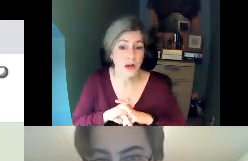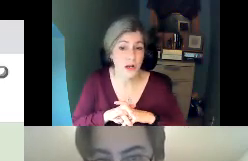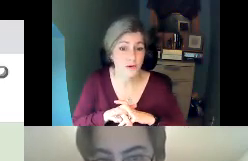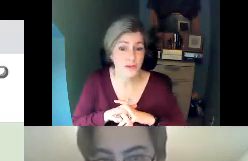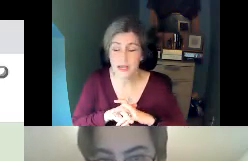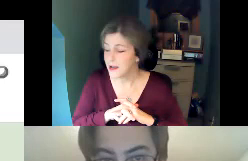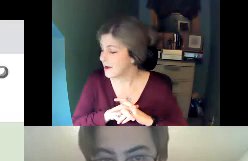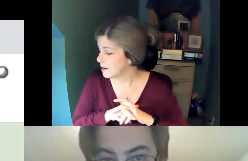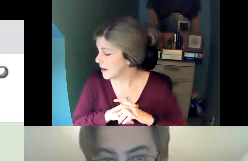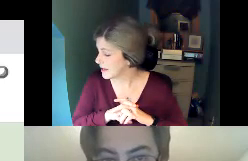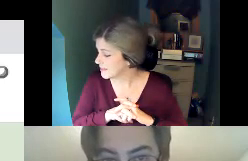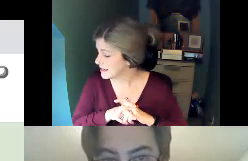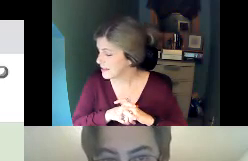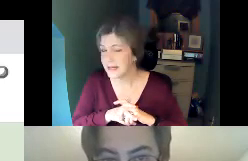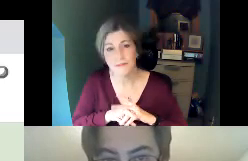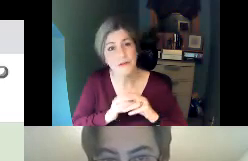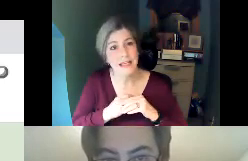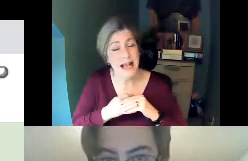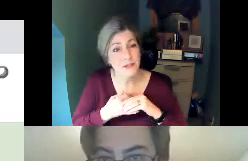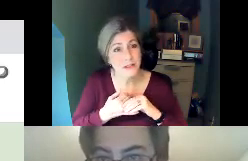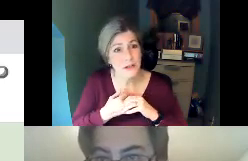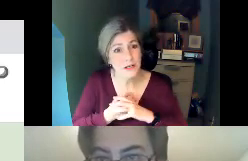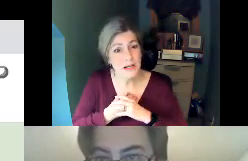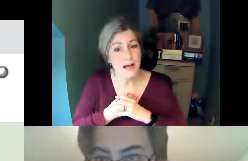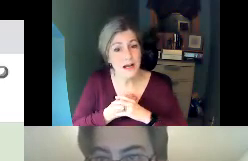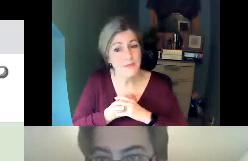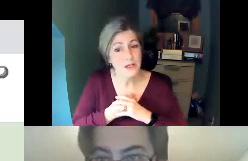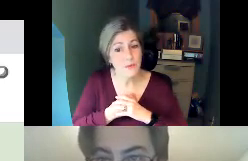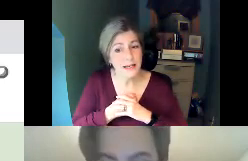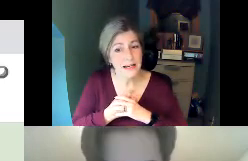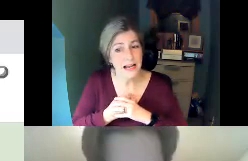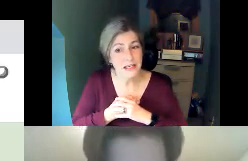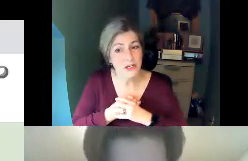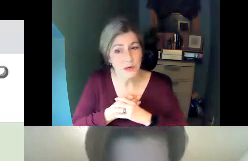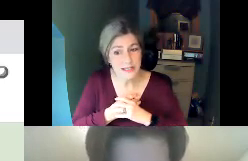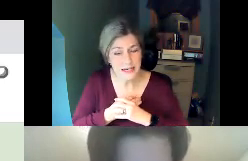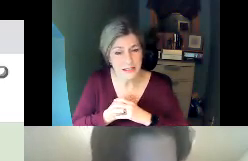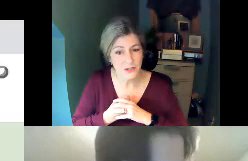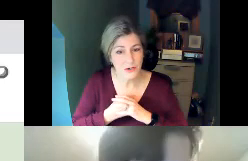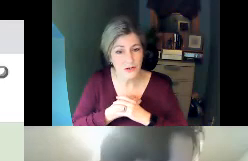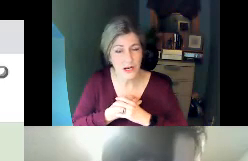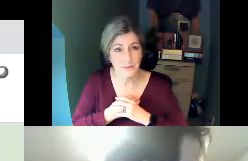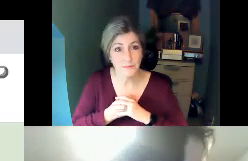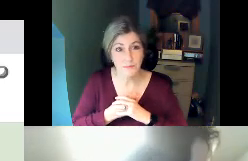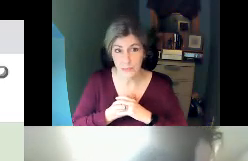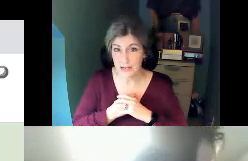or the co-host. I think that if you have a counselor that you recognize and you want to send it to